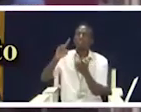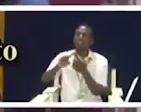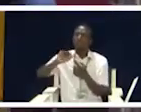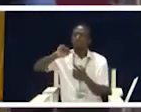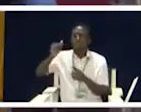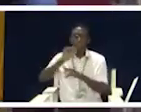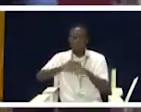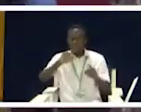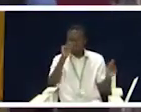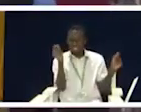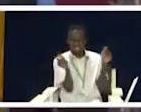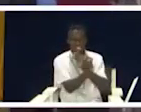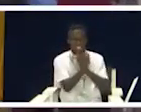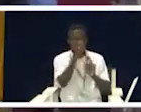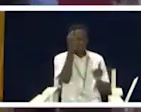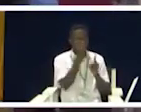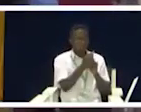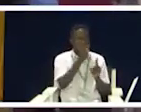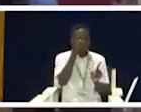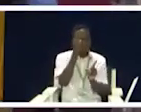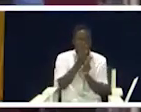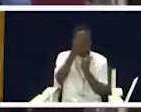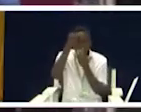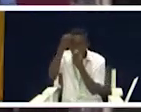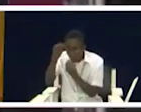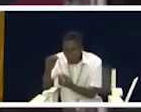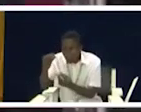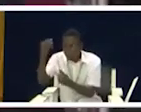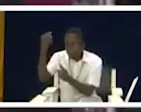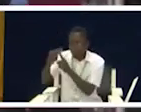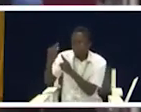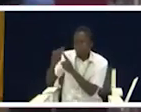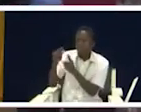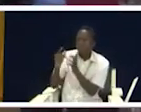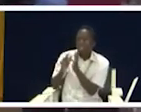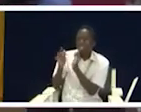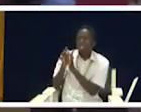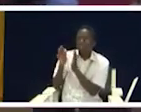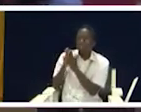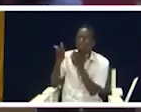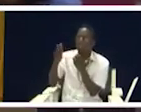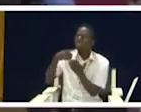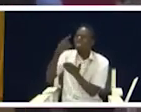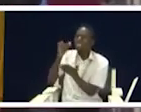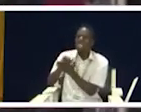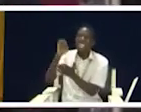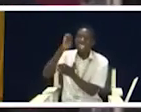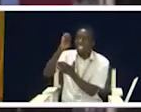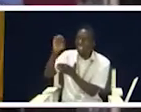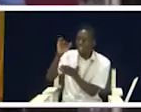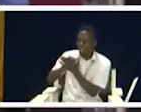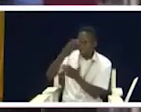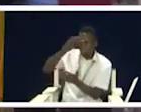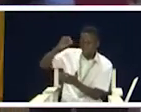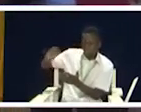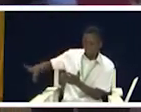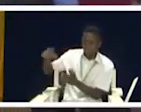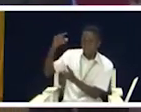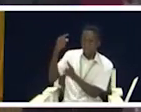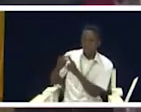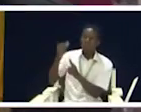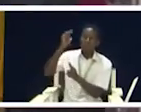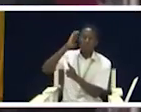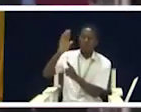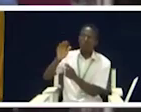word. Obey the word. Proverbs 13 verse 13. Proverbs 13 verse 13. He that despises the word shall be destroyed. How